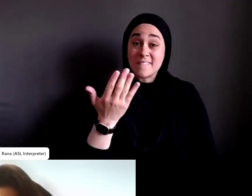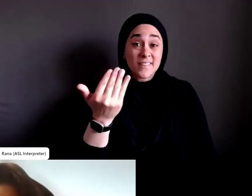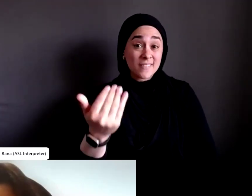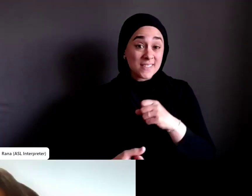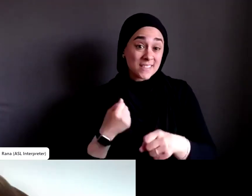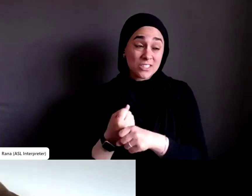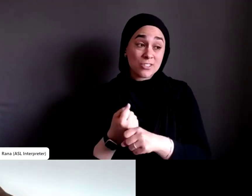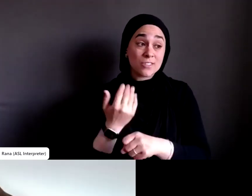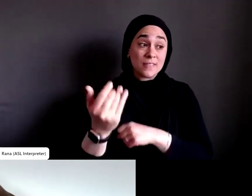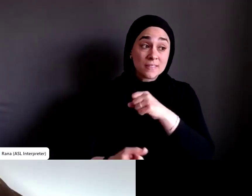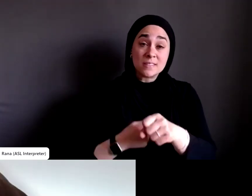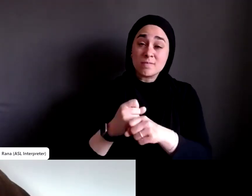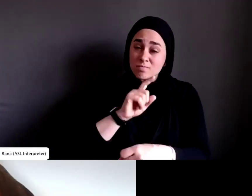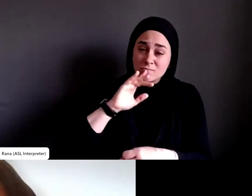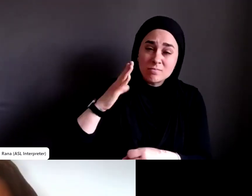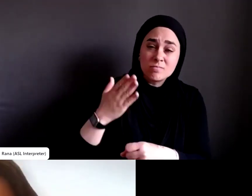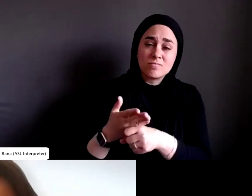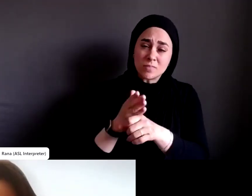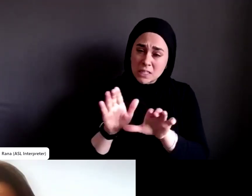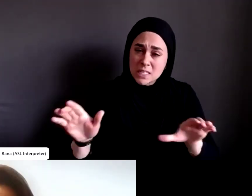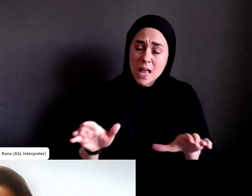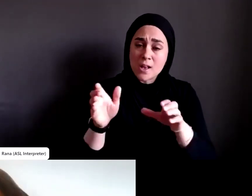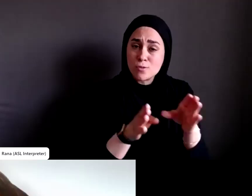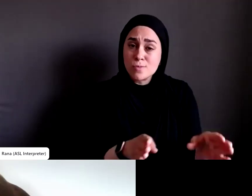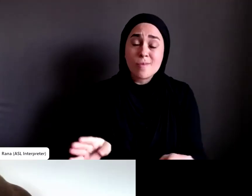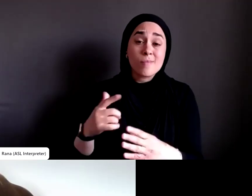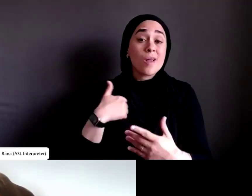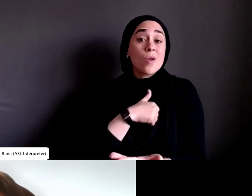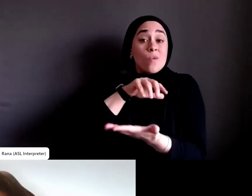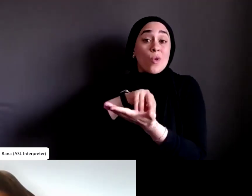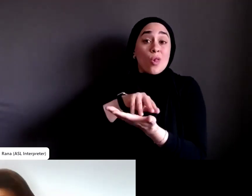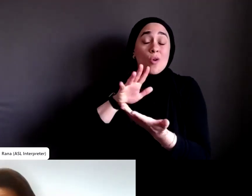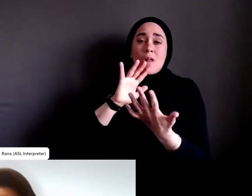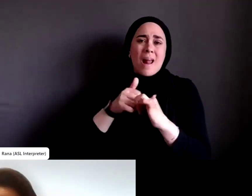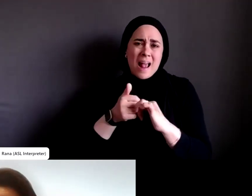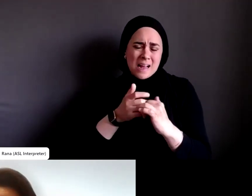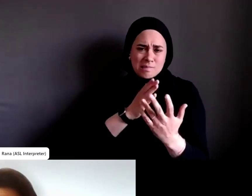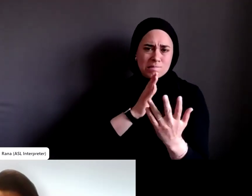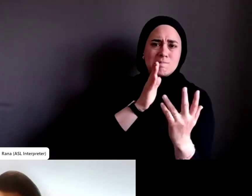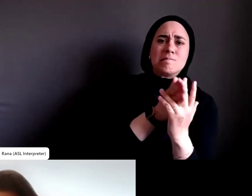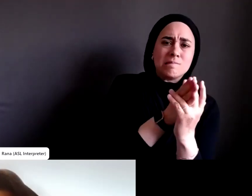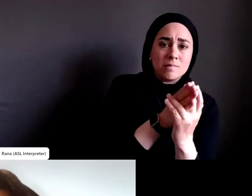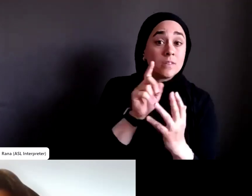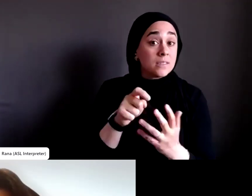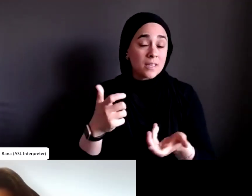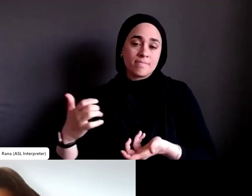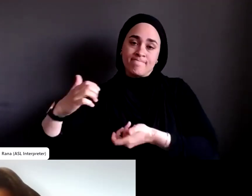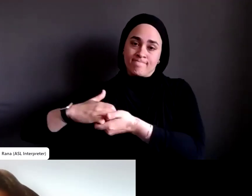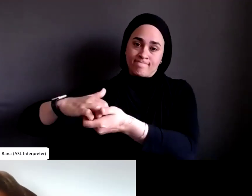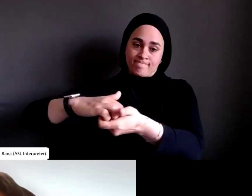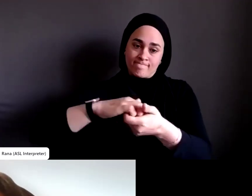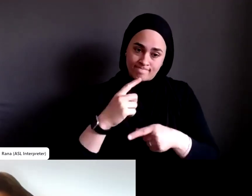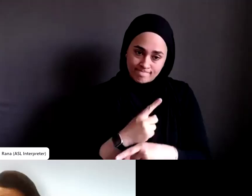of dedication and action plans have taught us is that in order to counter mistreatment, you need the right partnerships, you need concrete